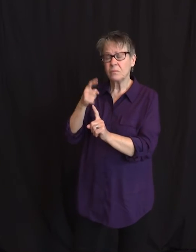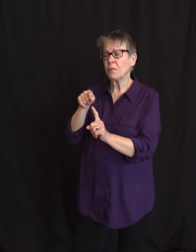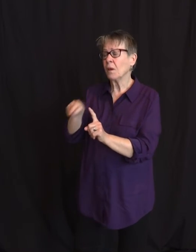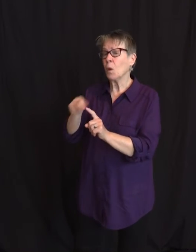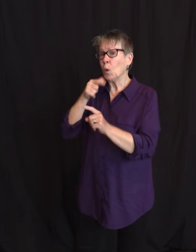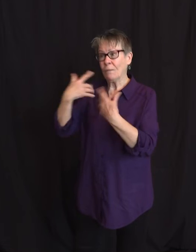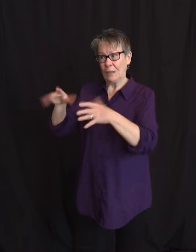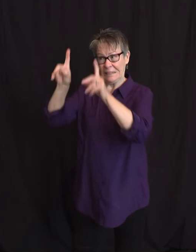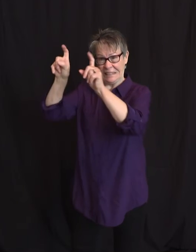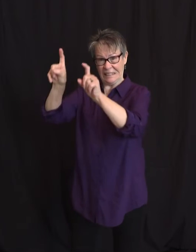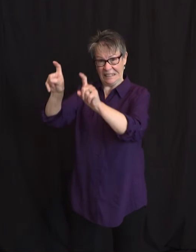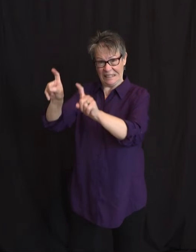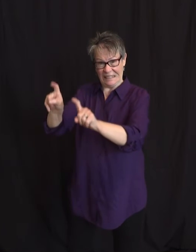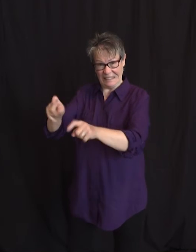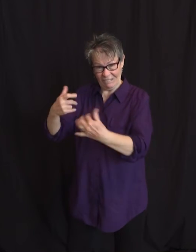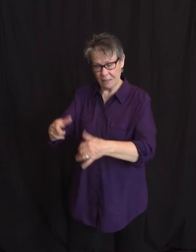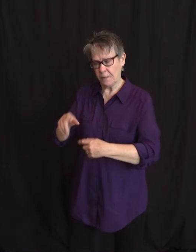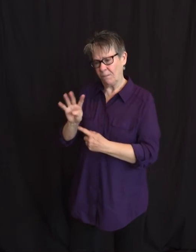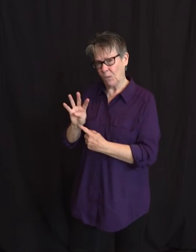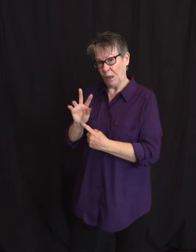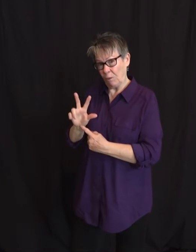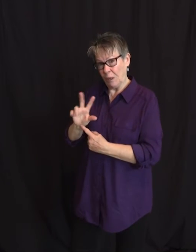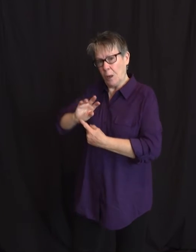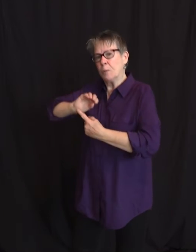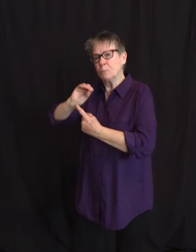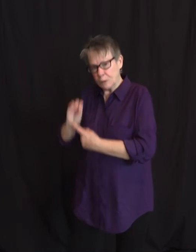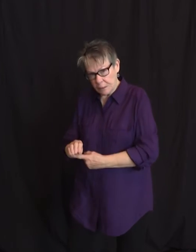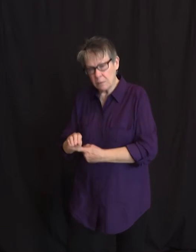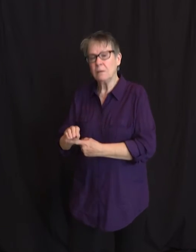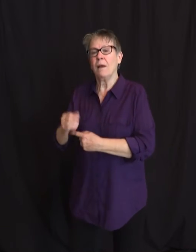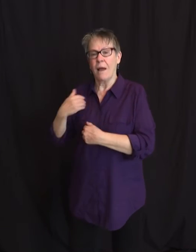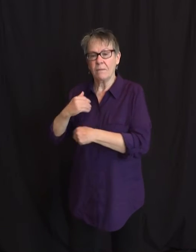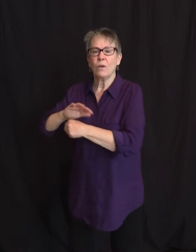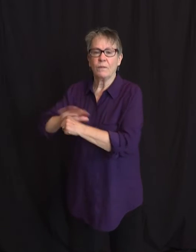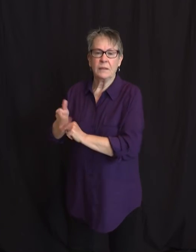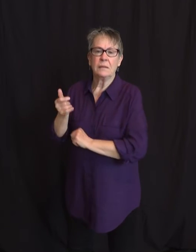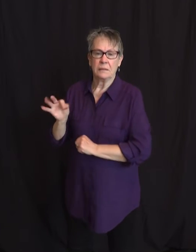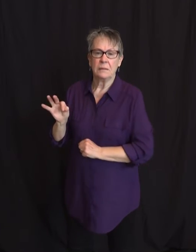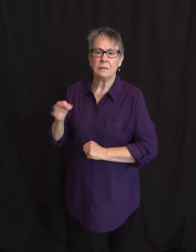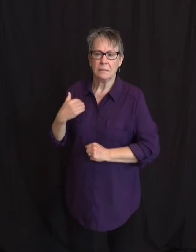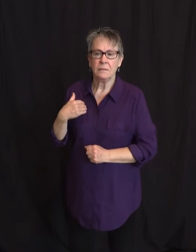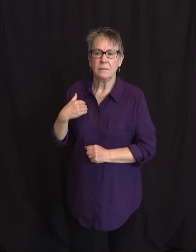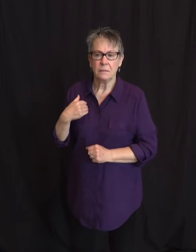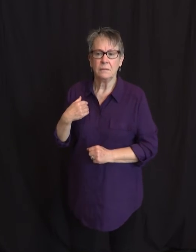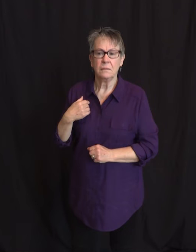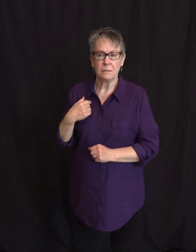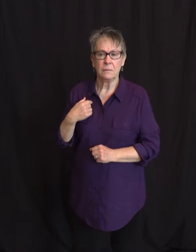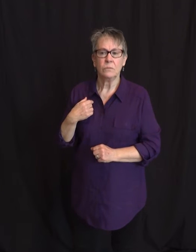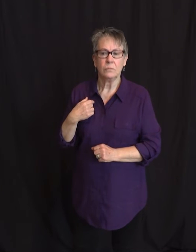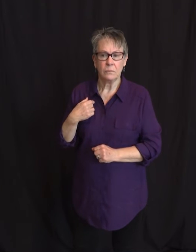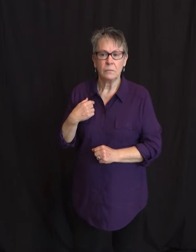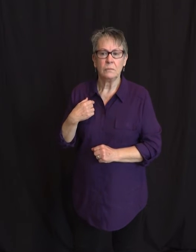but remember, they were all symptomatic. As we start to increase asymptomatic testing,